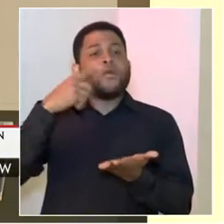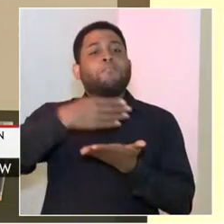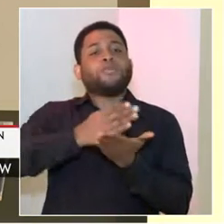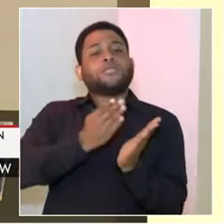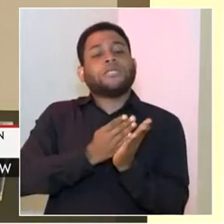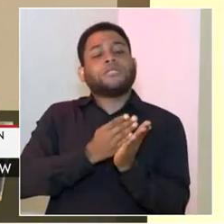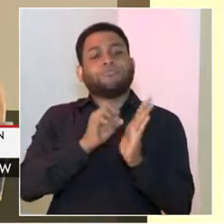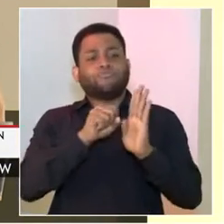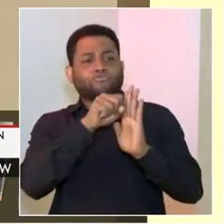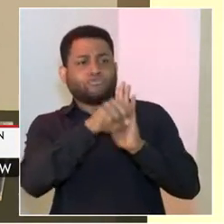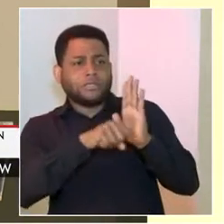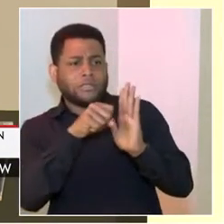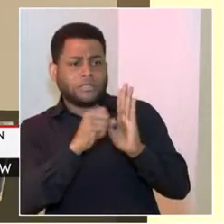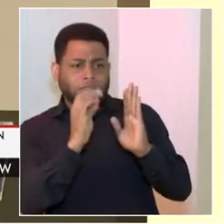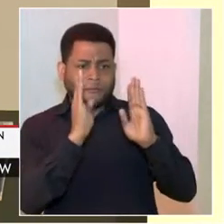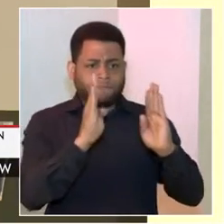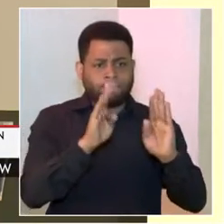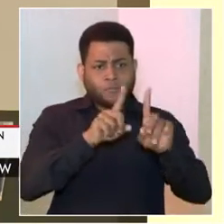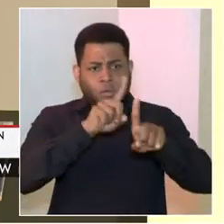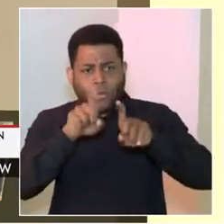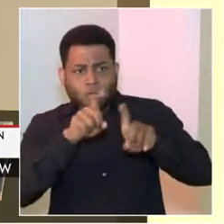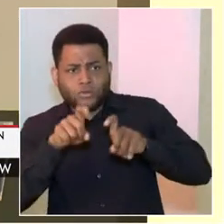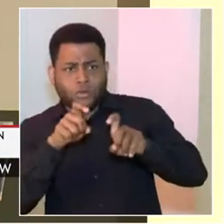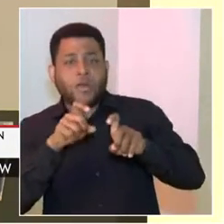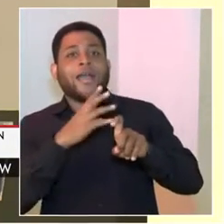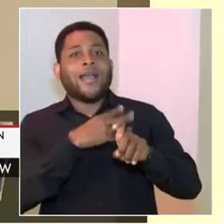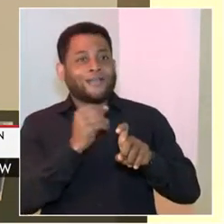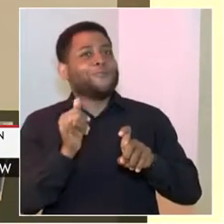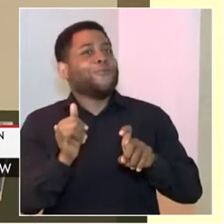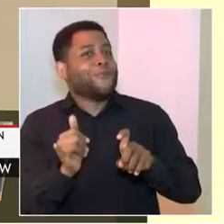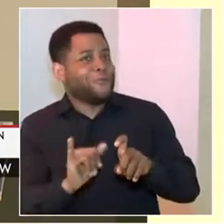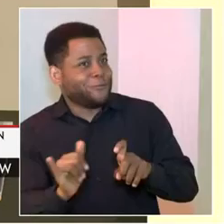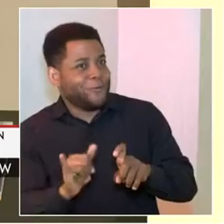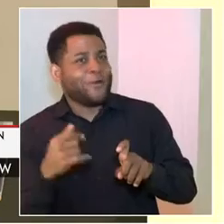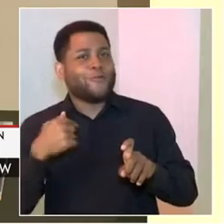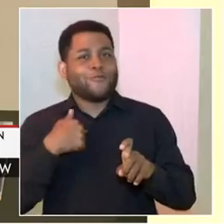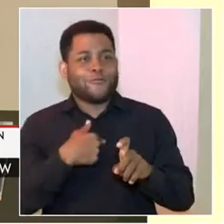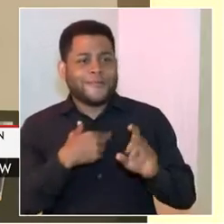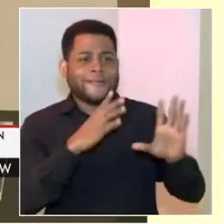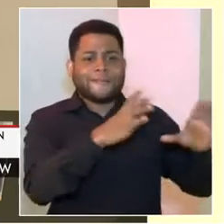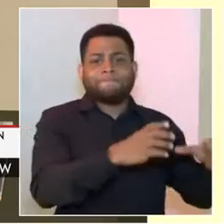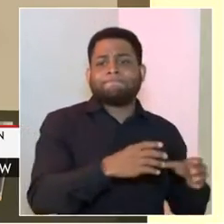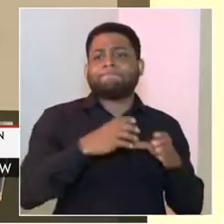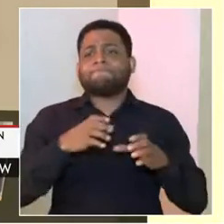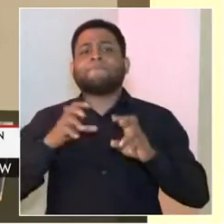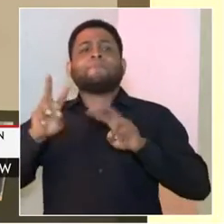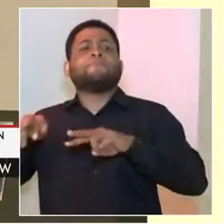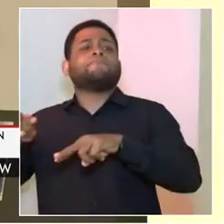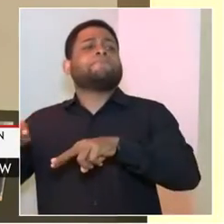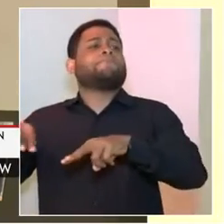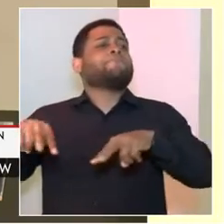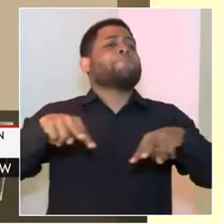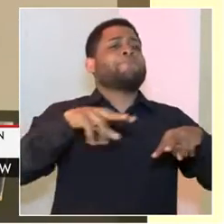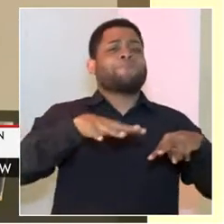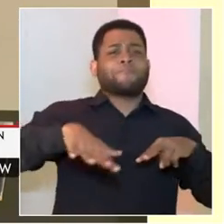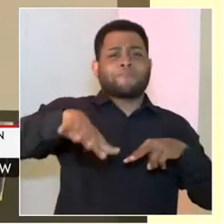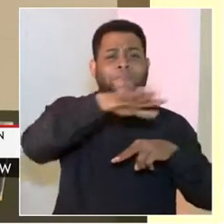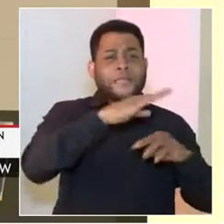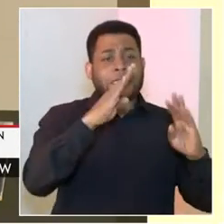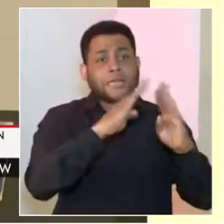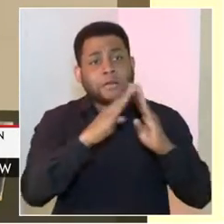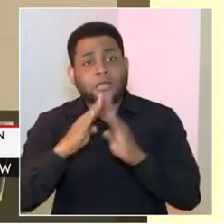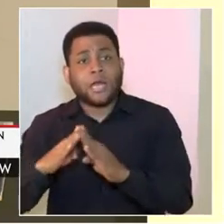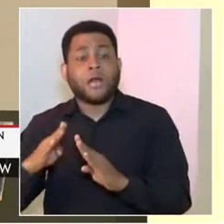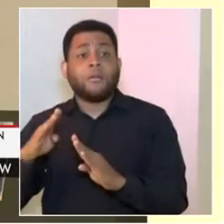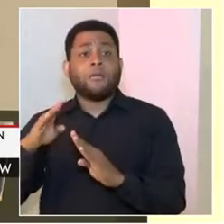and to go with us around the city, around the downtown, around the Wilson building, to